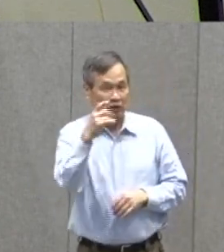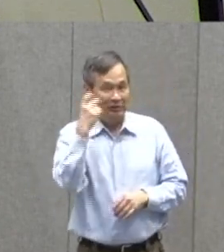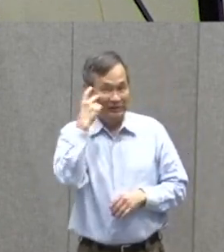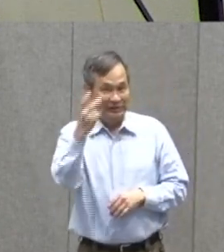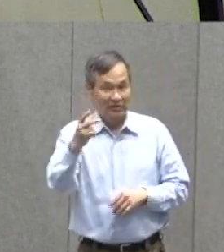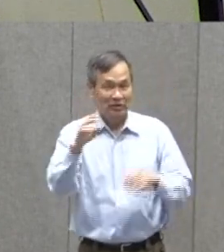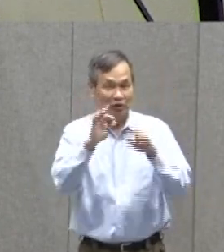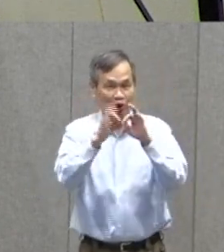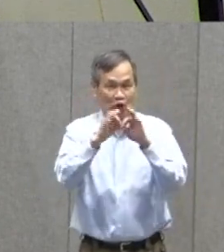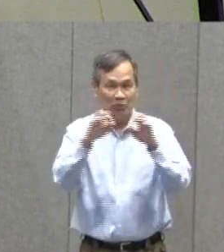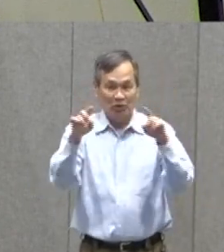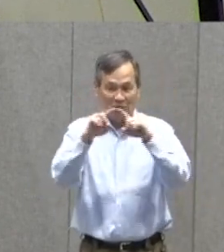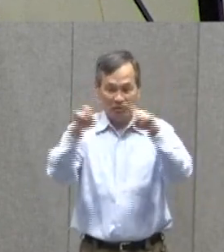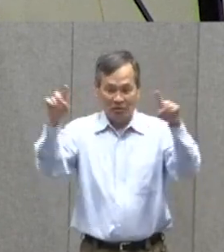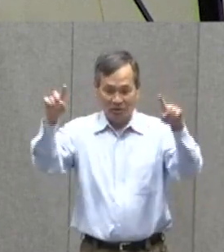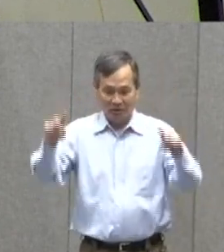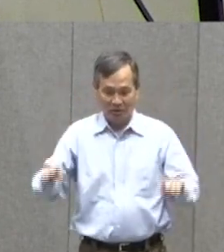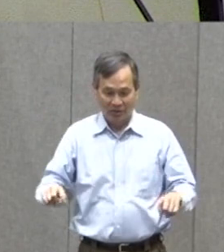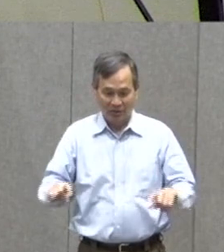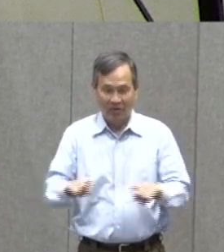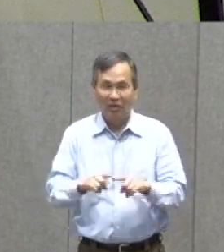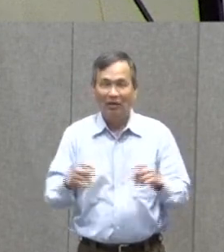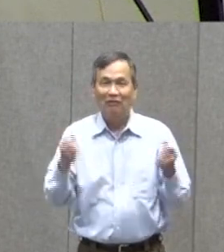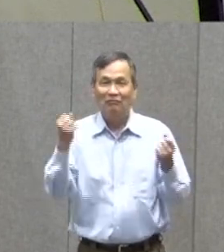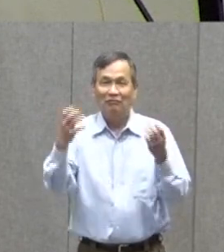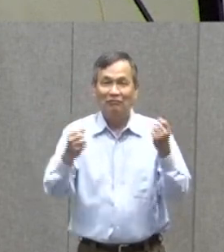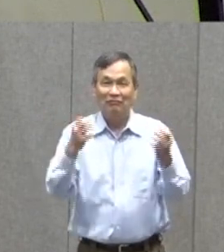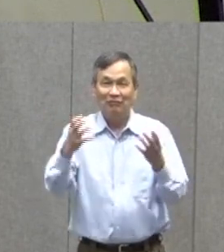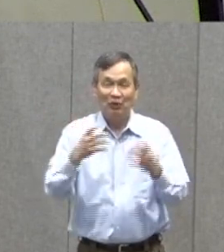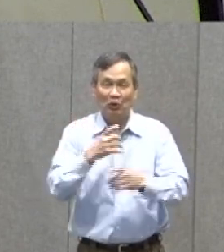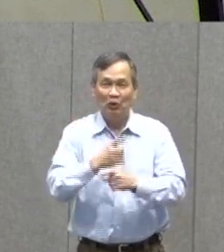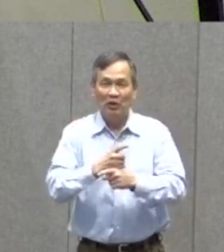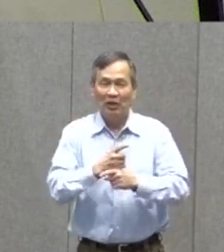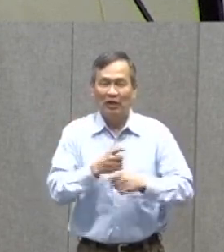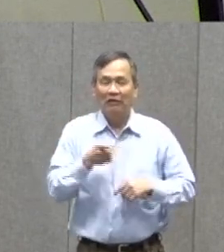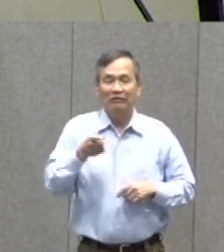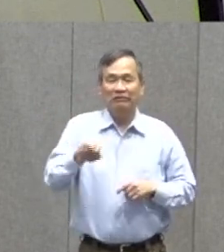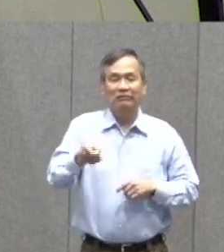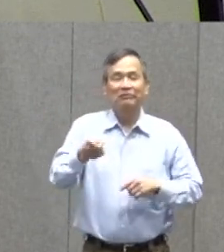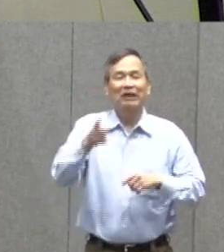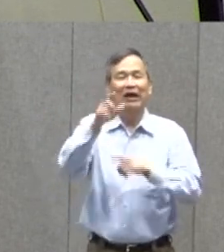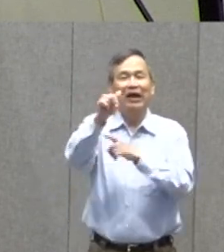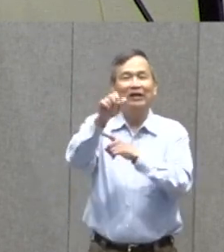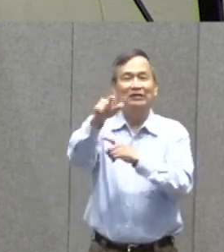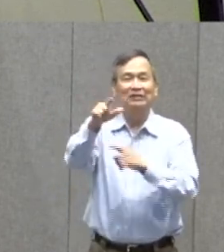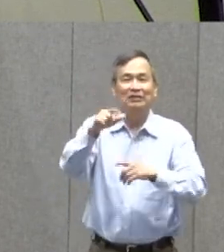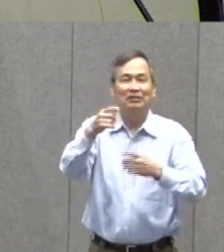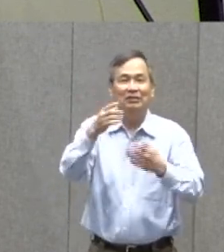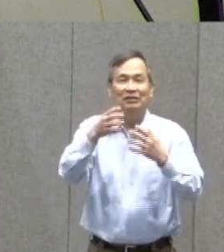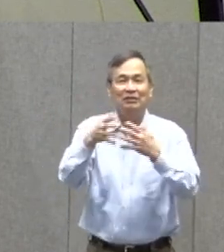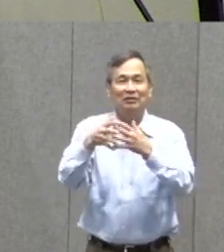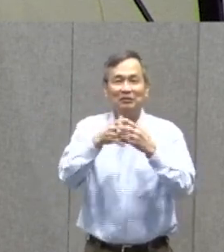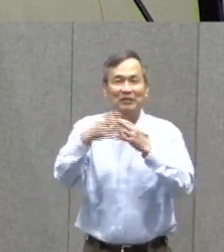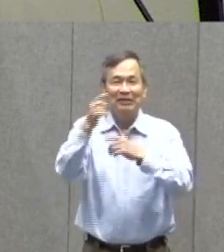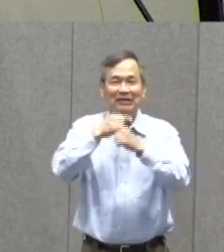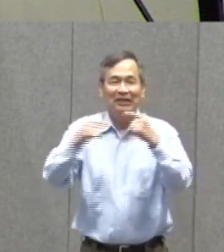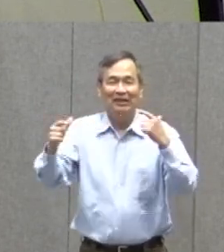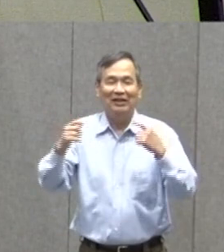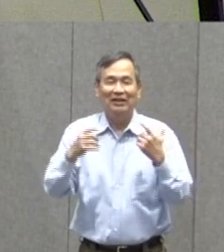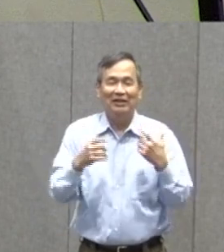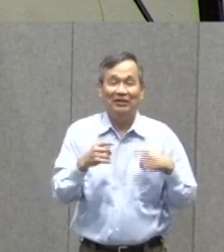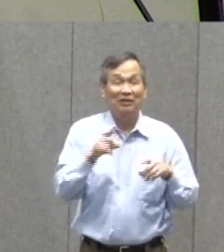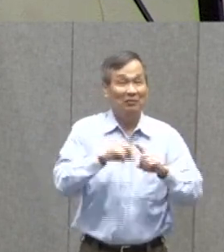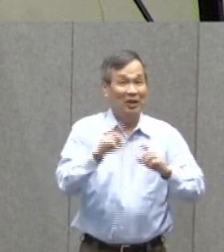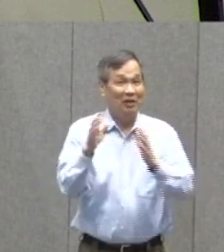American Sign Language interpreter that will be interpreting in English. And because this book is